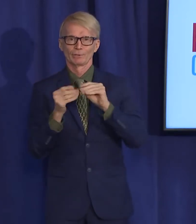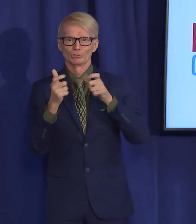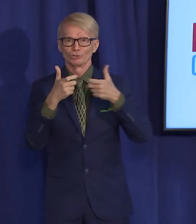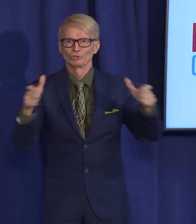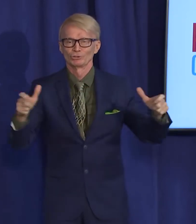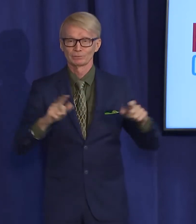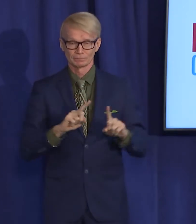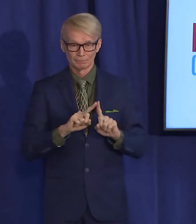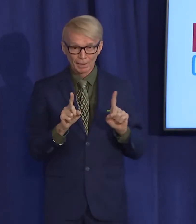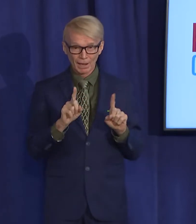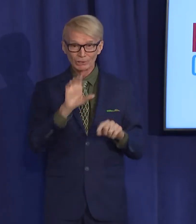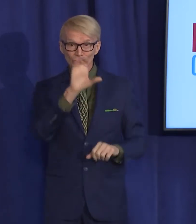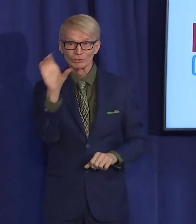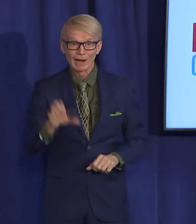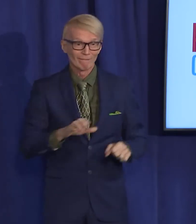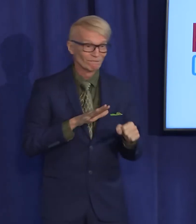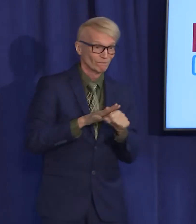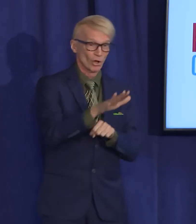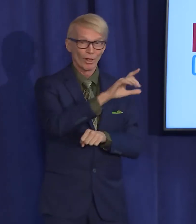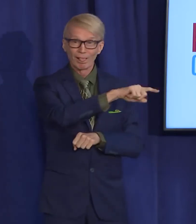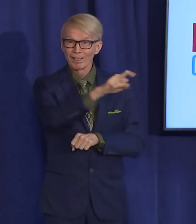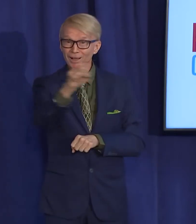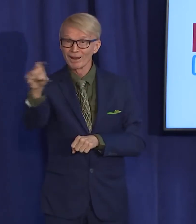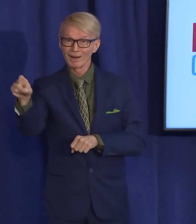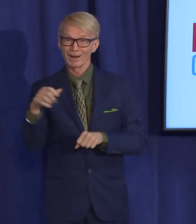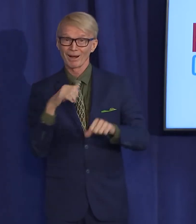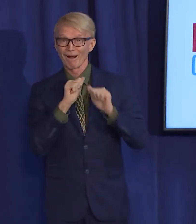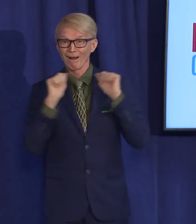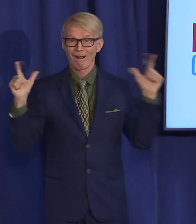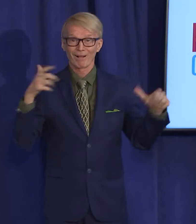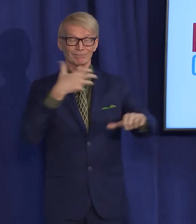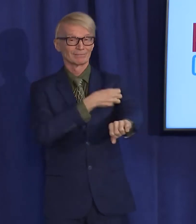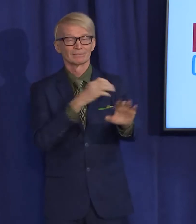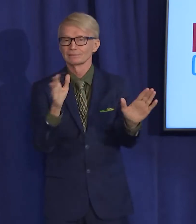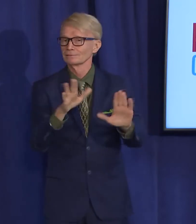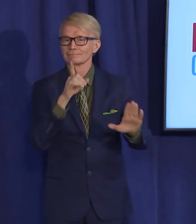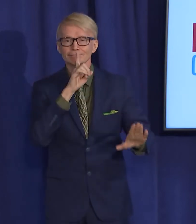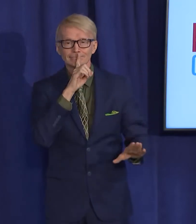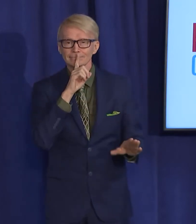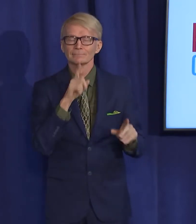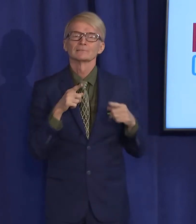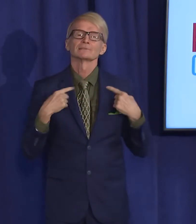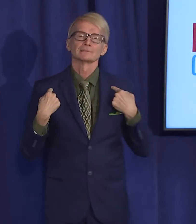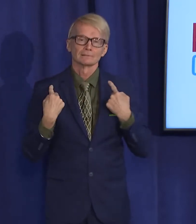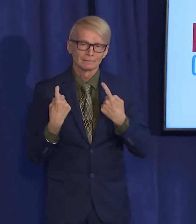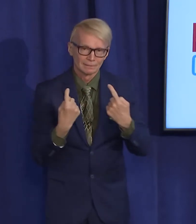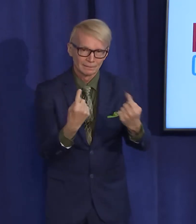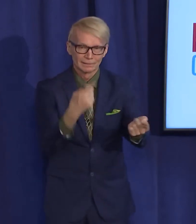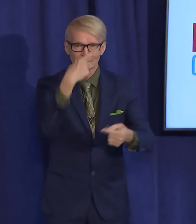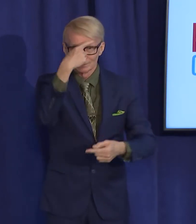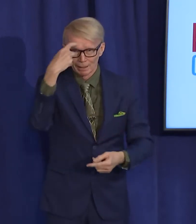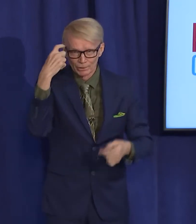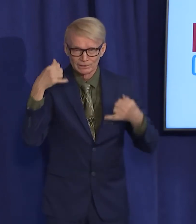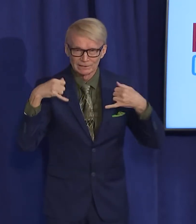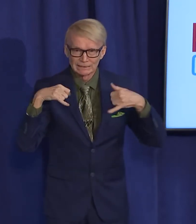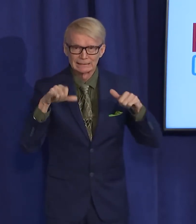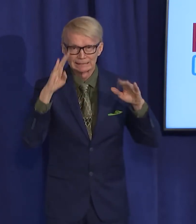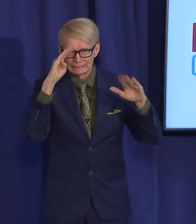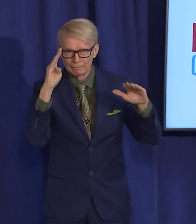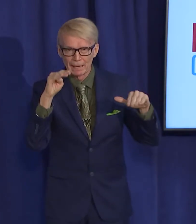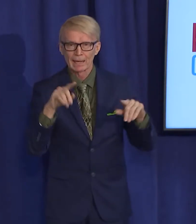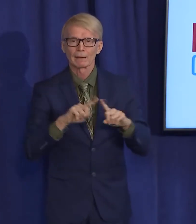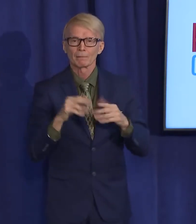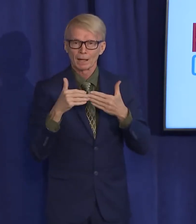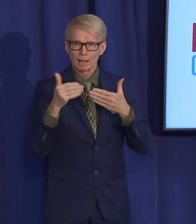vaccinating Chicago in May. We'll definitely still be vaccinating hundreds of thousands of Chicagoans through the summer and beyond, but this is going to start